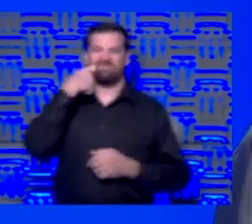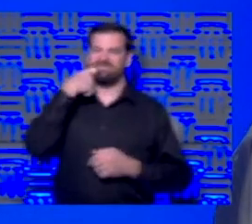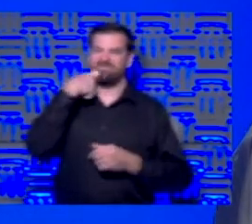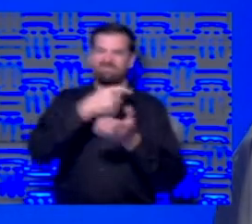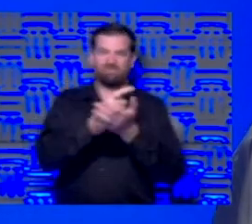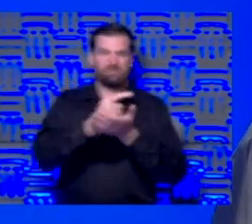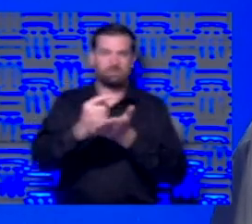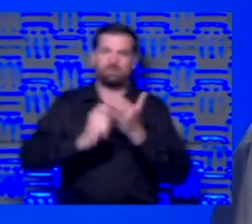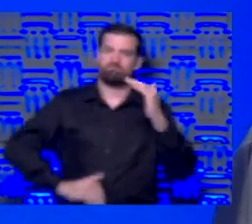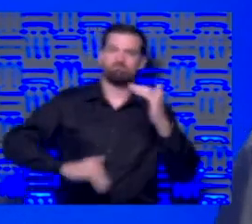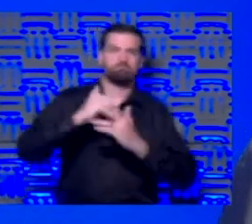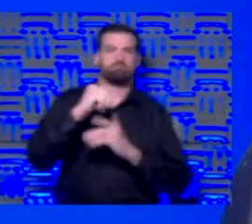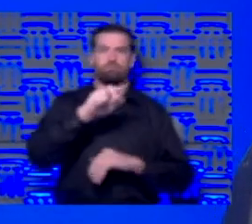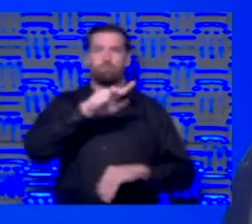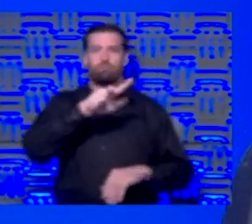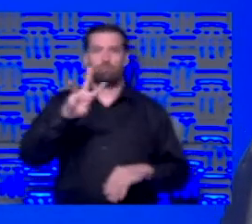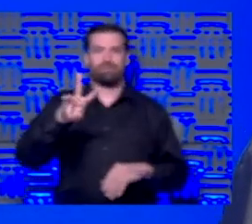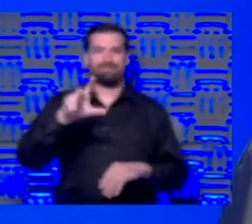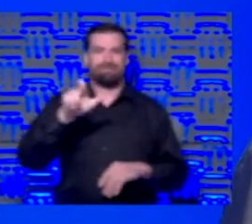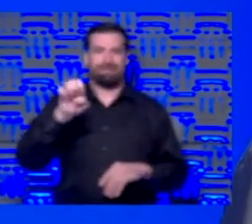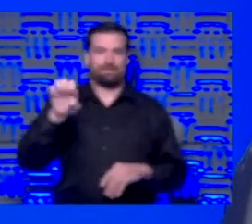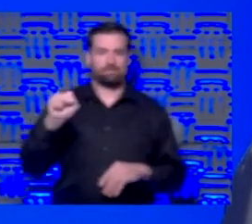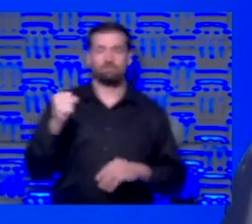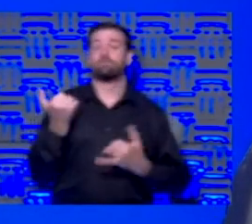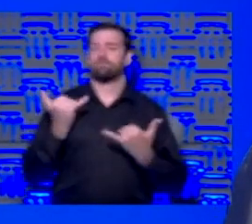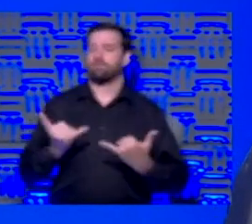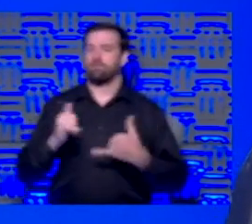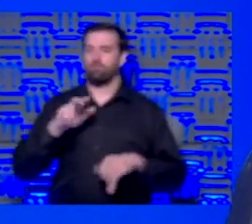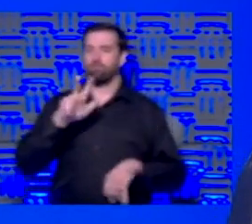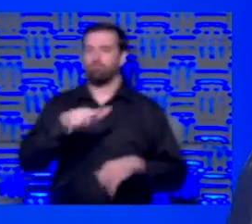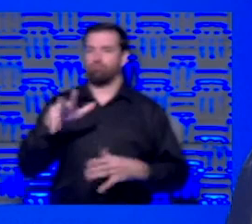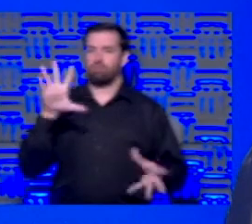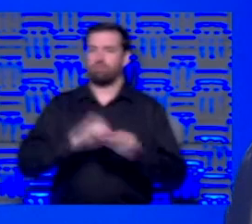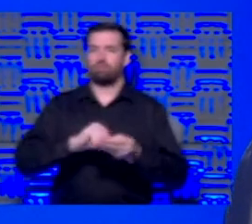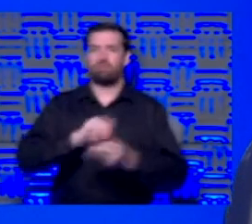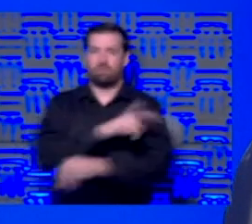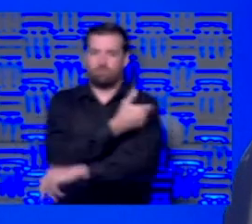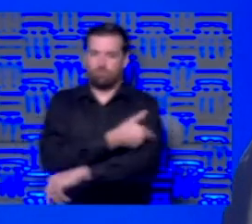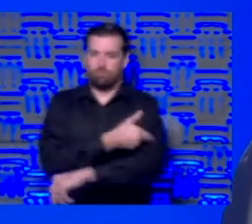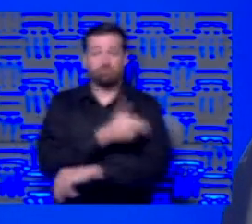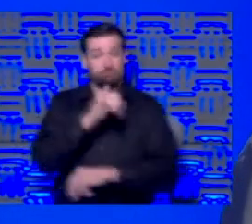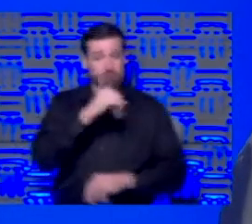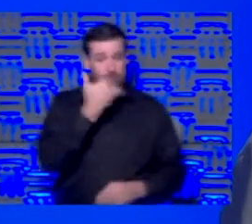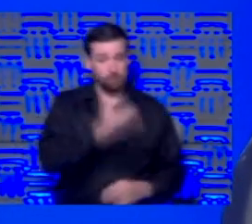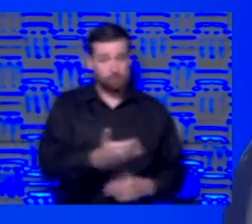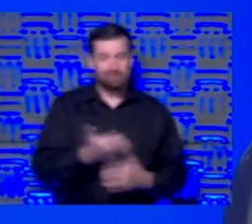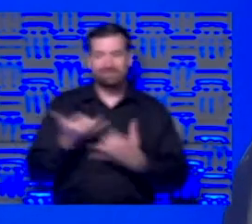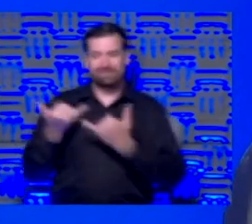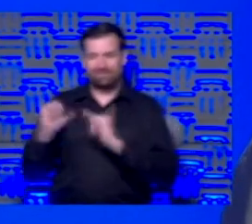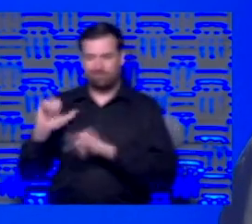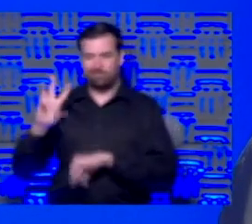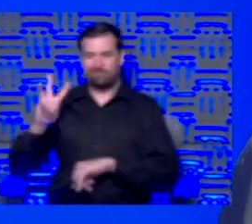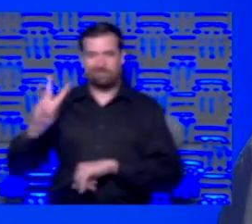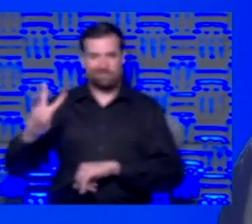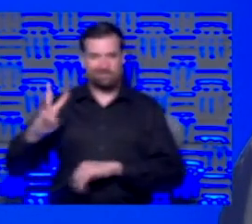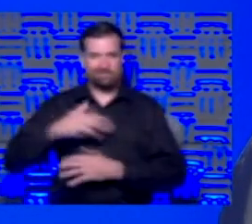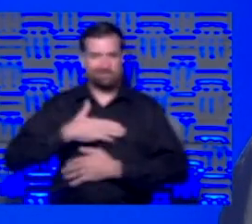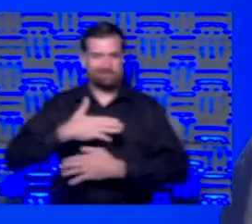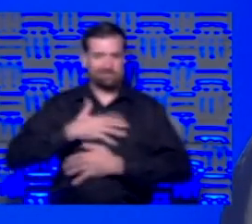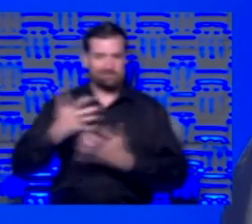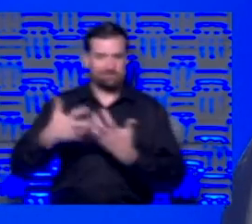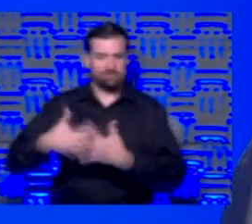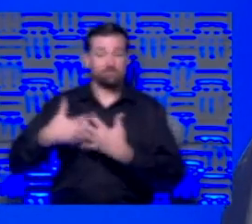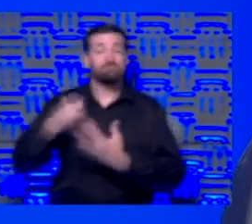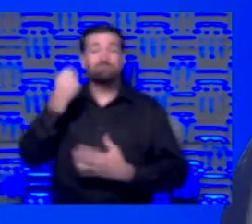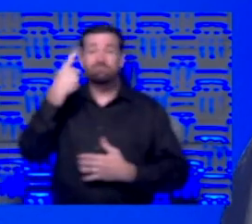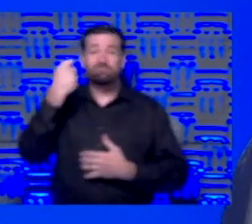week peaked at like 36. Today we have 33 in the hospital. Yay! So that is good. Still 6 on the ventilator. We understand that